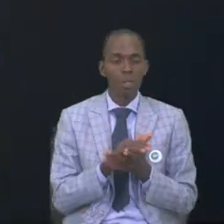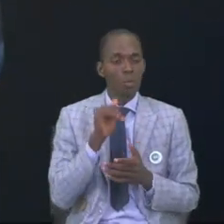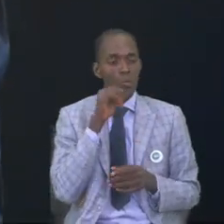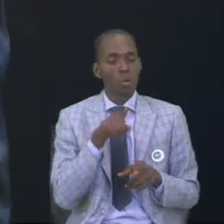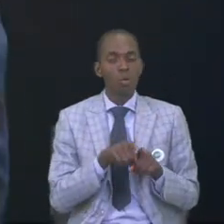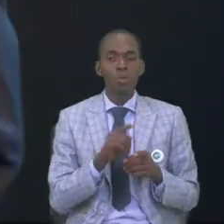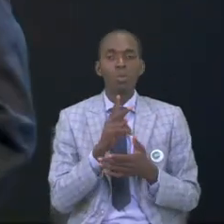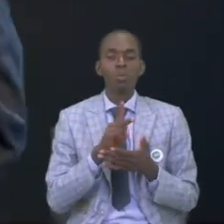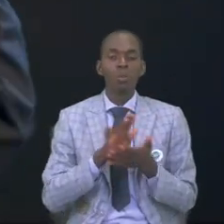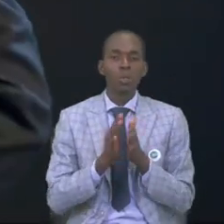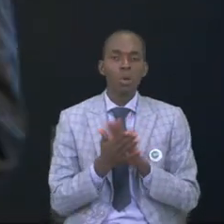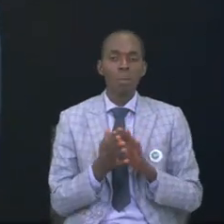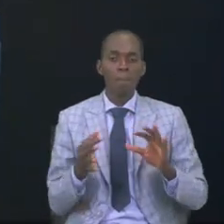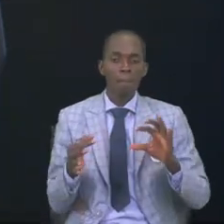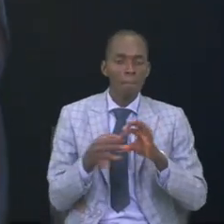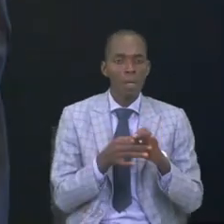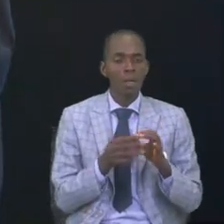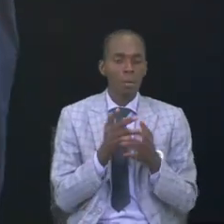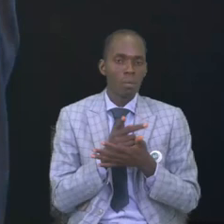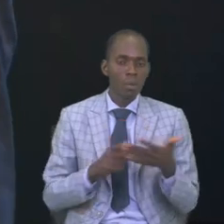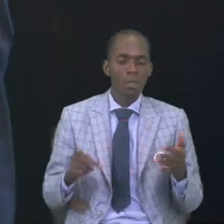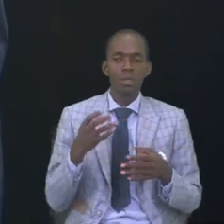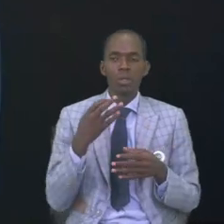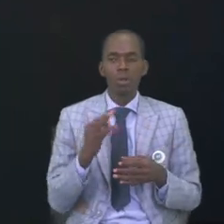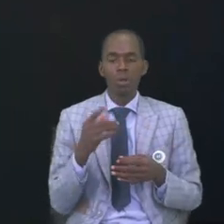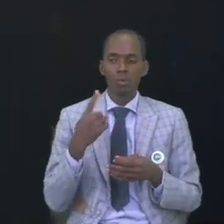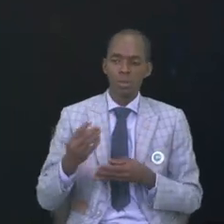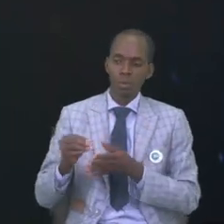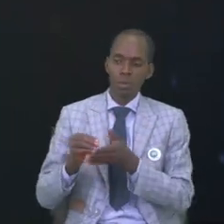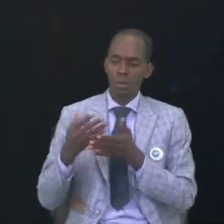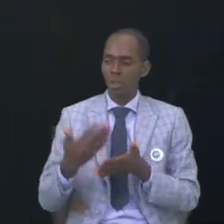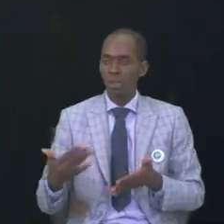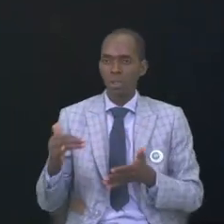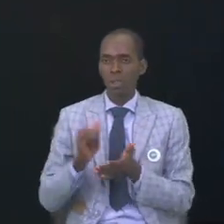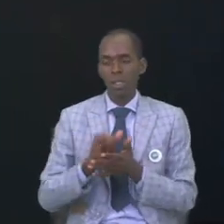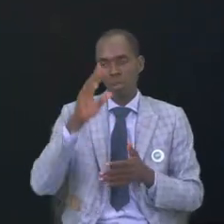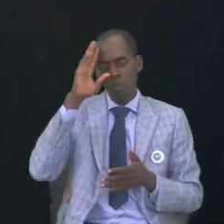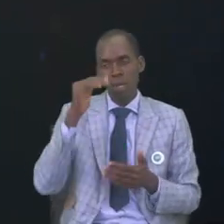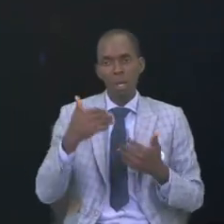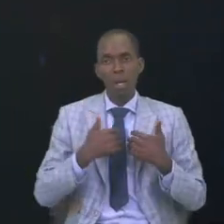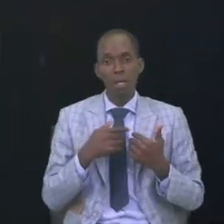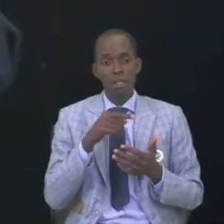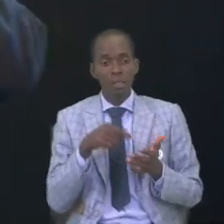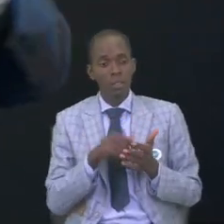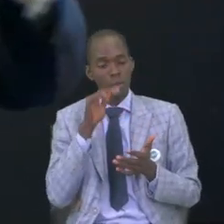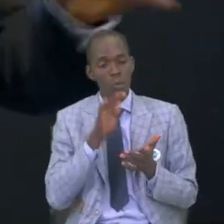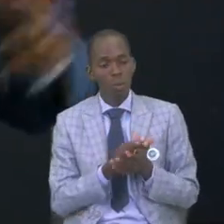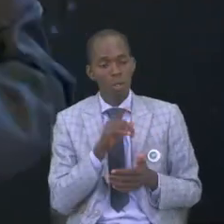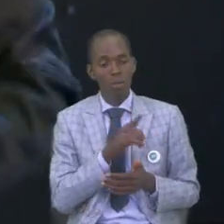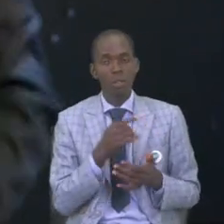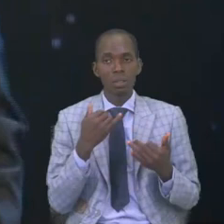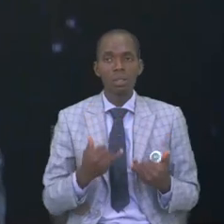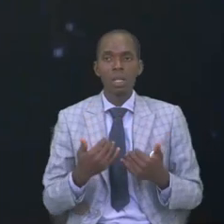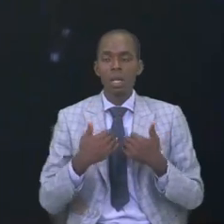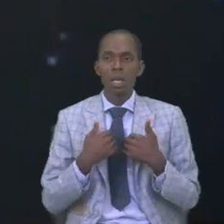the husband. That whatever the husband has amassed, has collected, has had, this wife now has